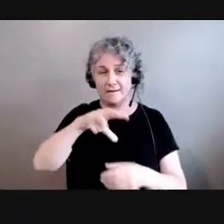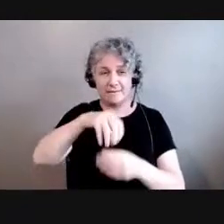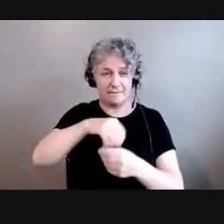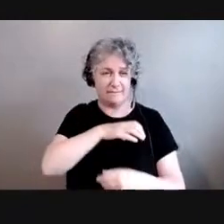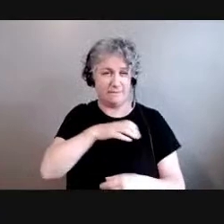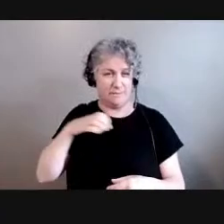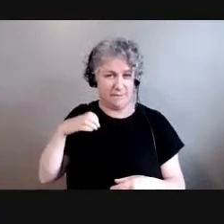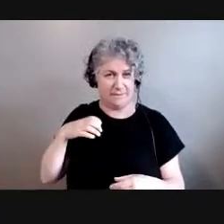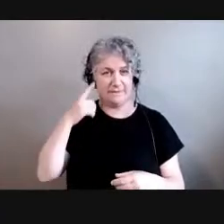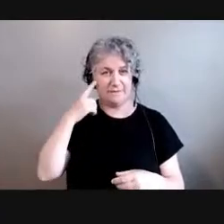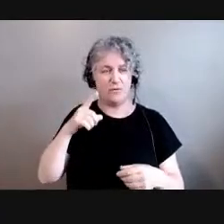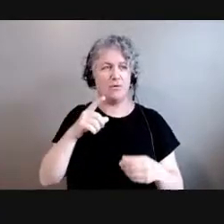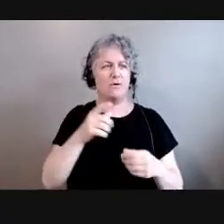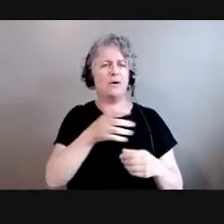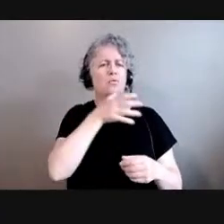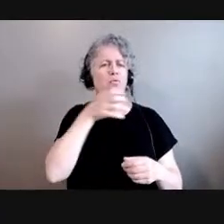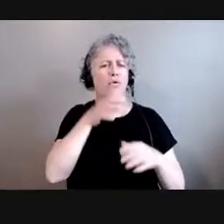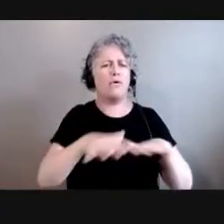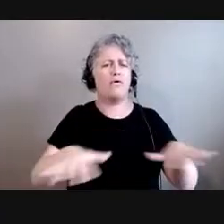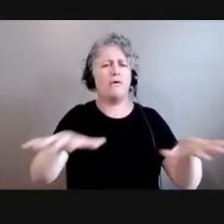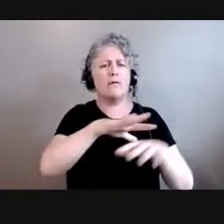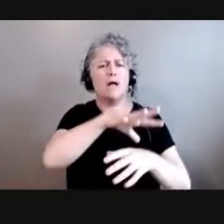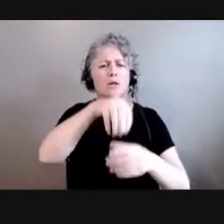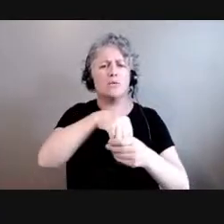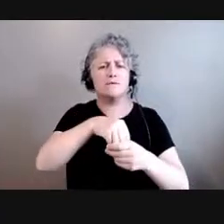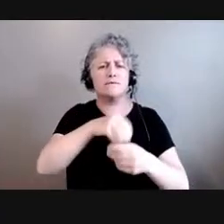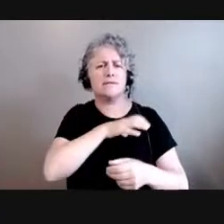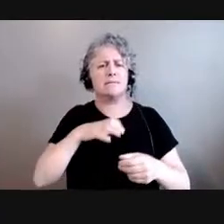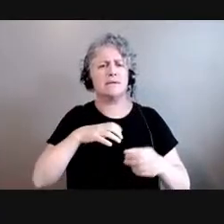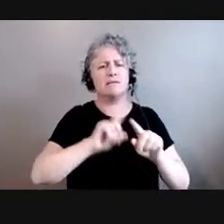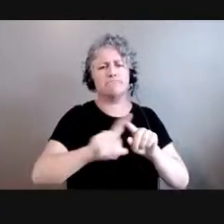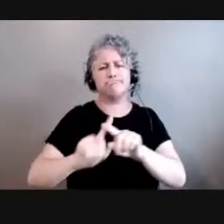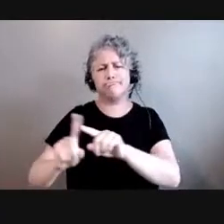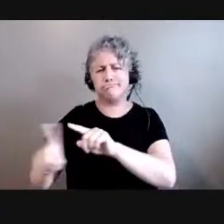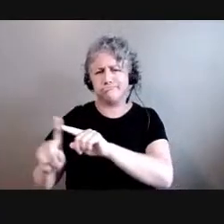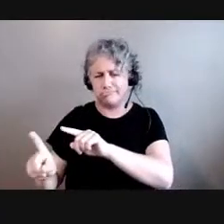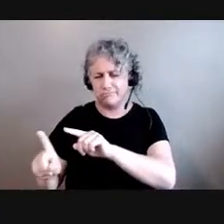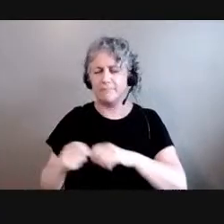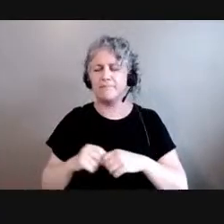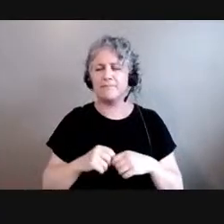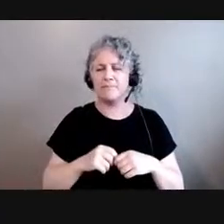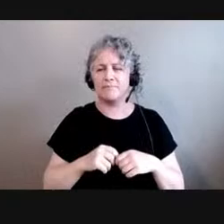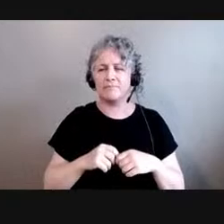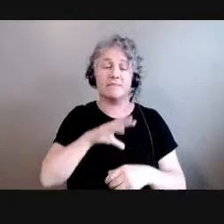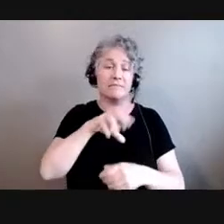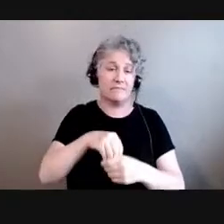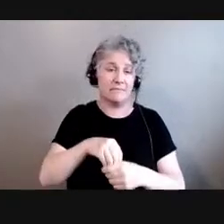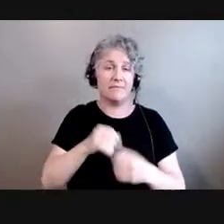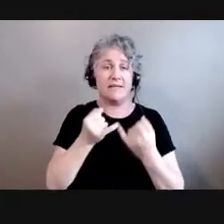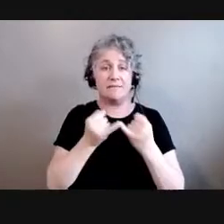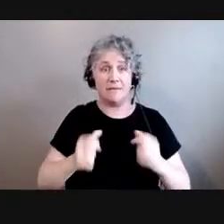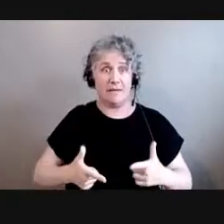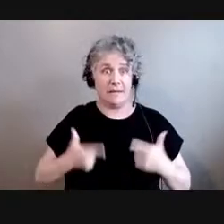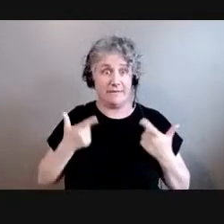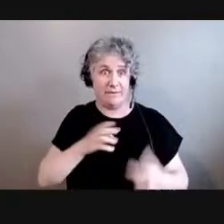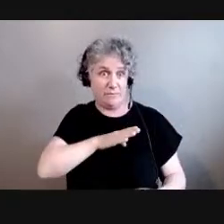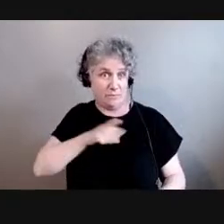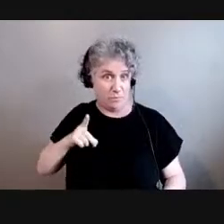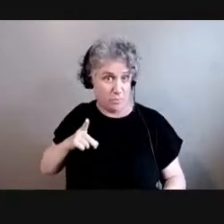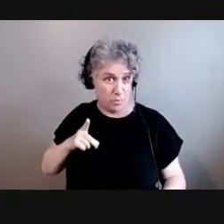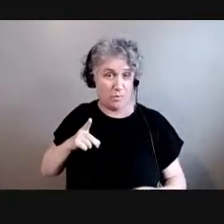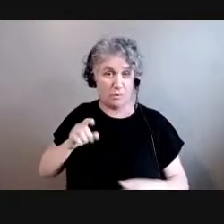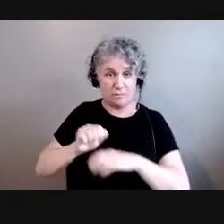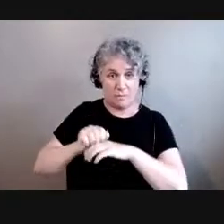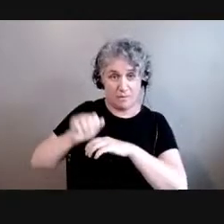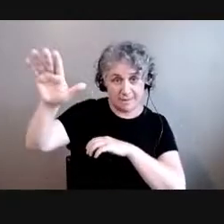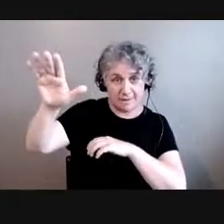Inclusive Committees, is a member of the Montana Independent Living Council Board, is on the board of